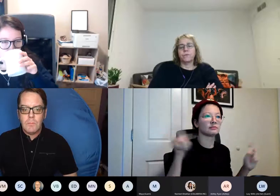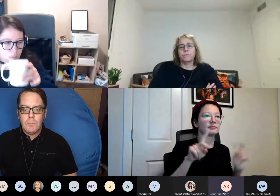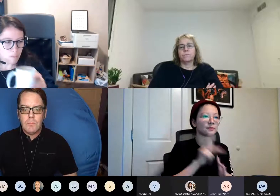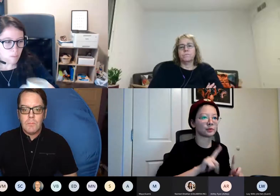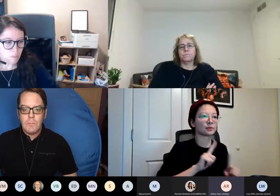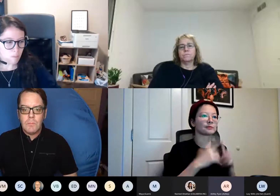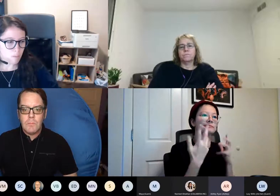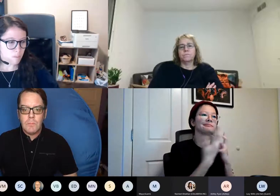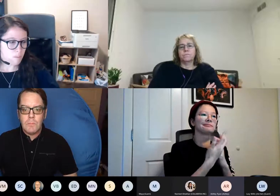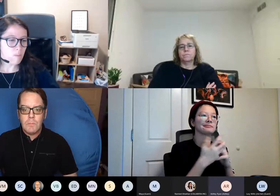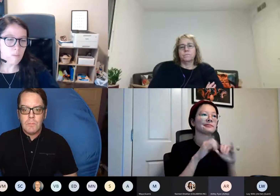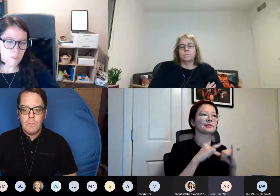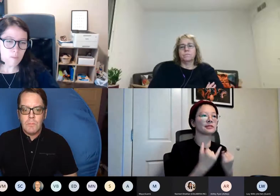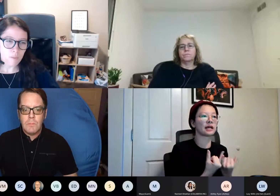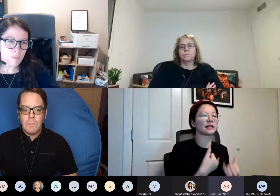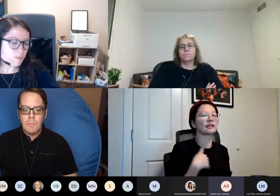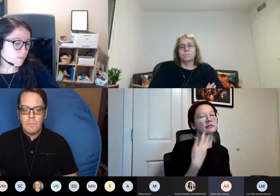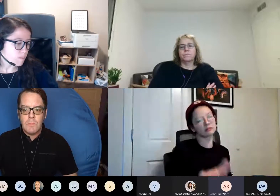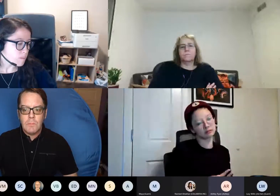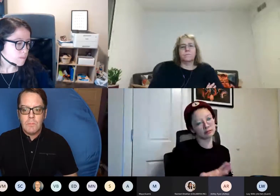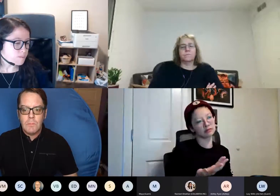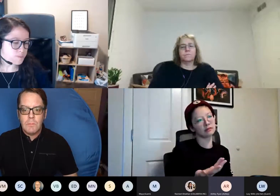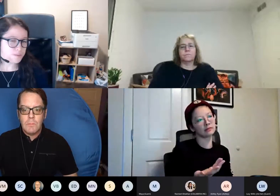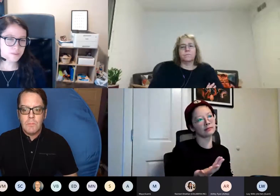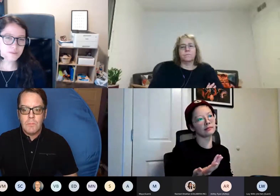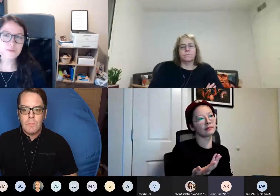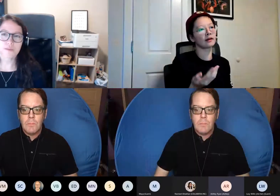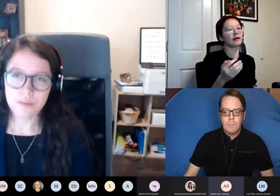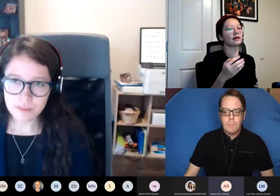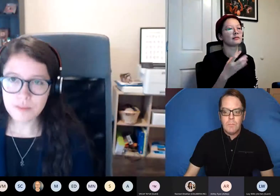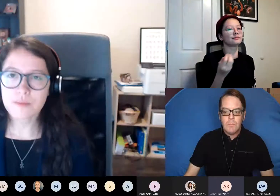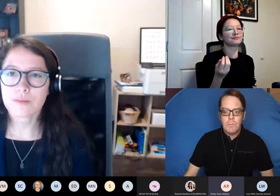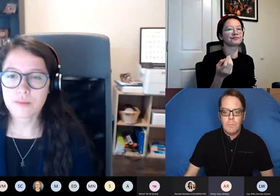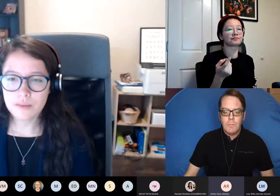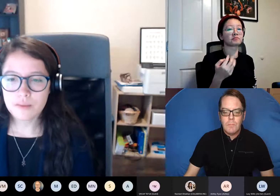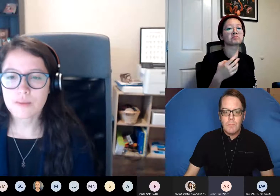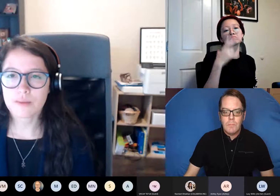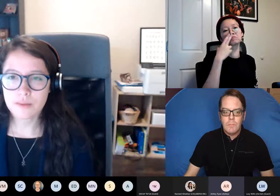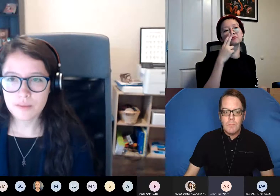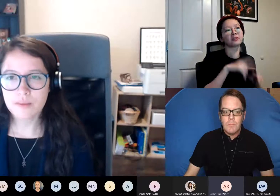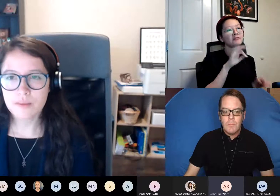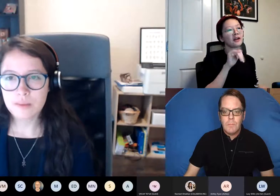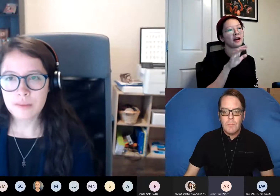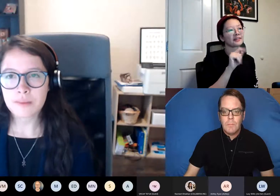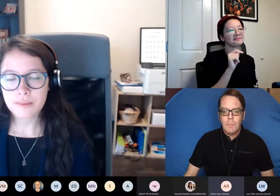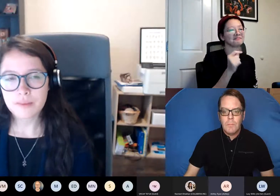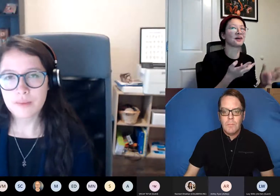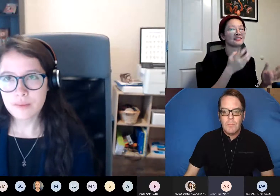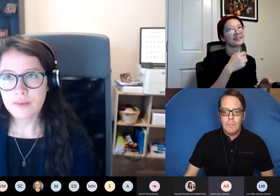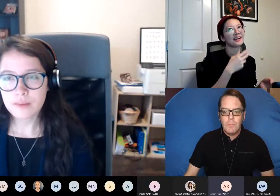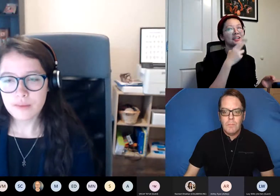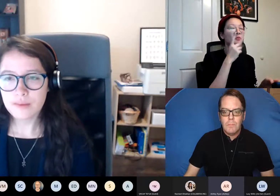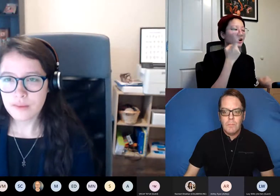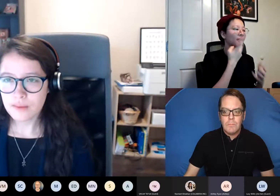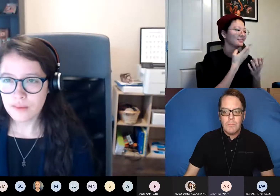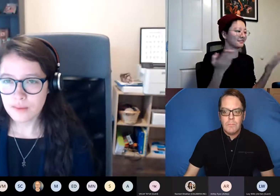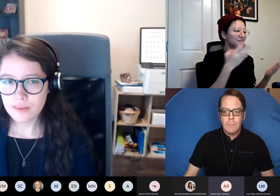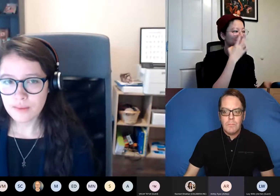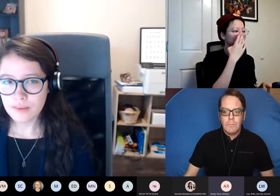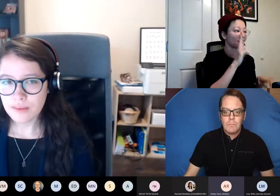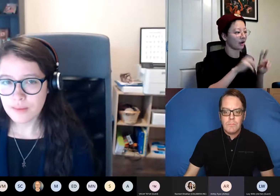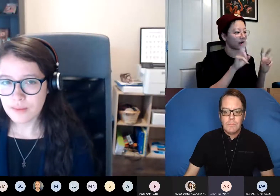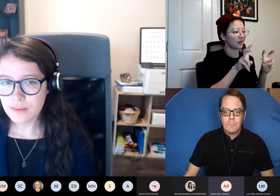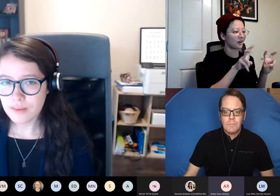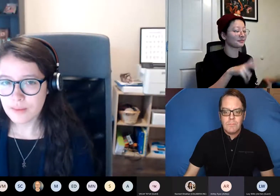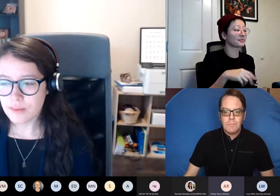seen society viewing me. I must work harder to be able to communicate and interact with others.